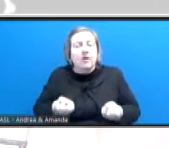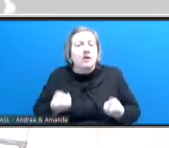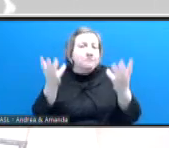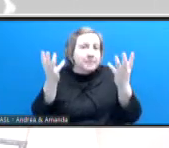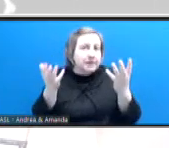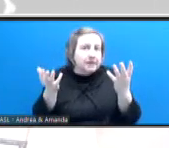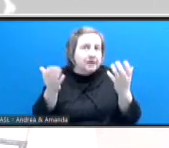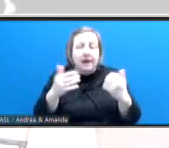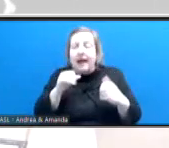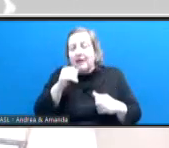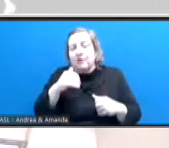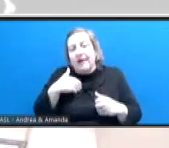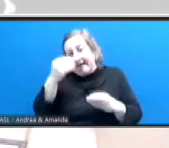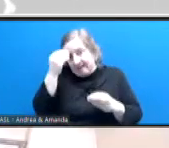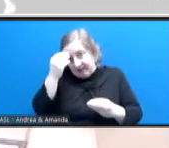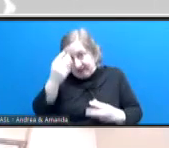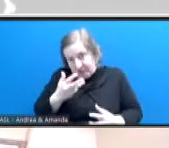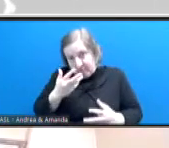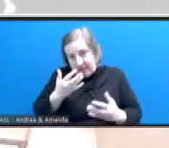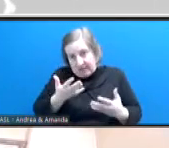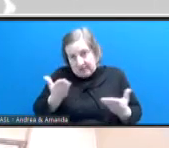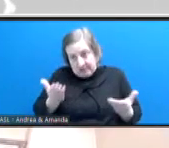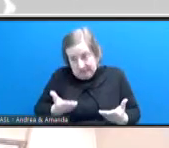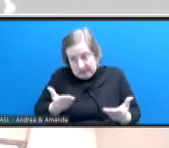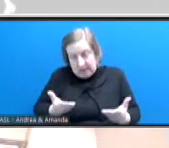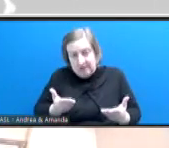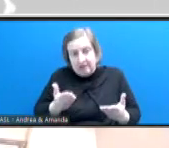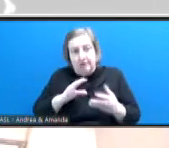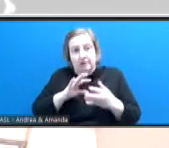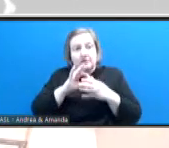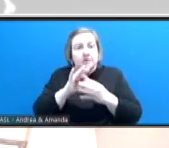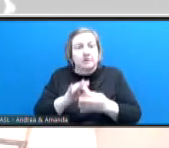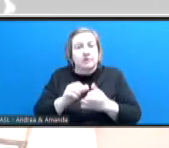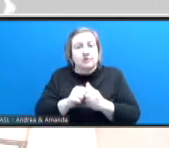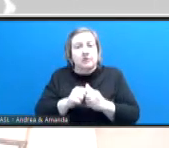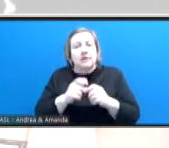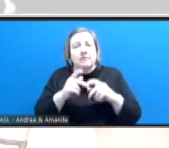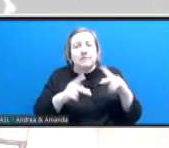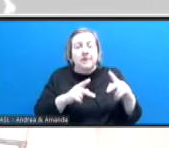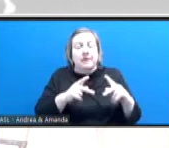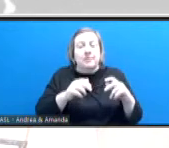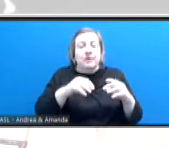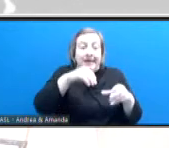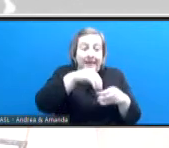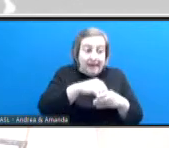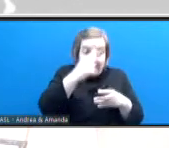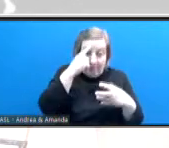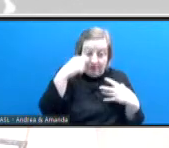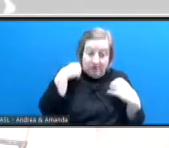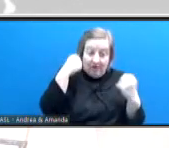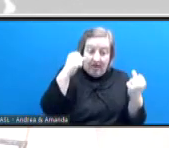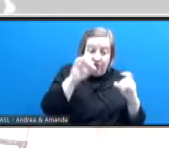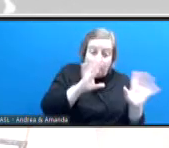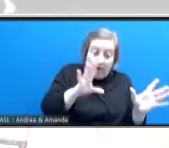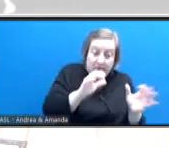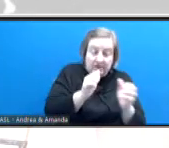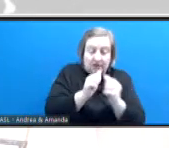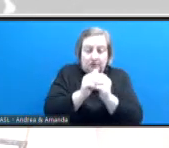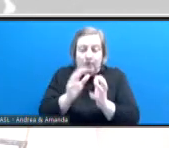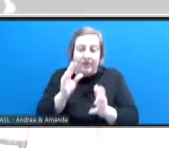I don't have the information right on hand in terms of persons in mental health crisis who are homeless at the time